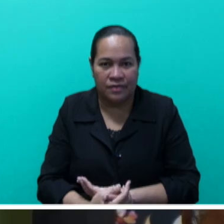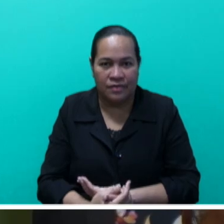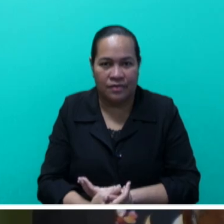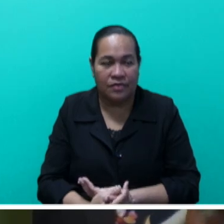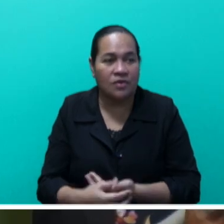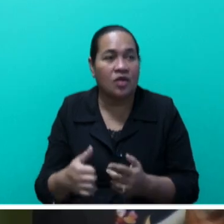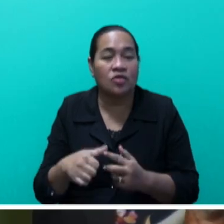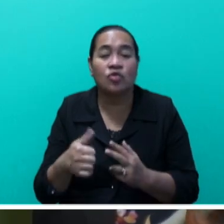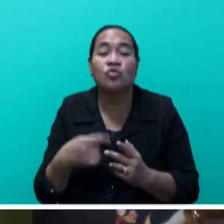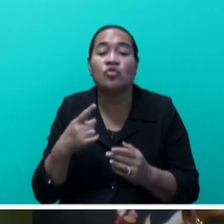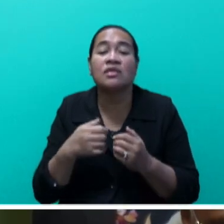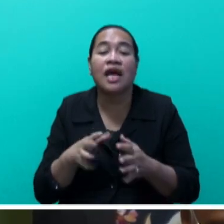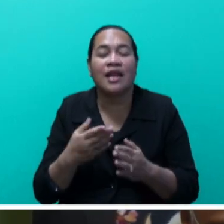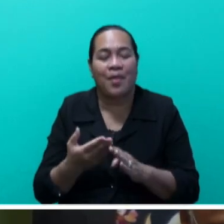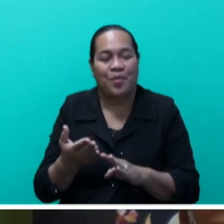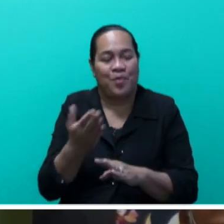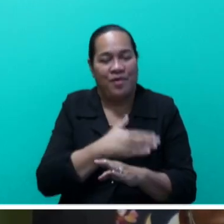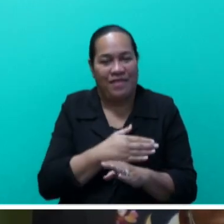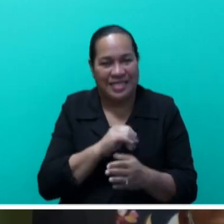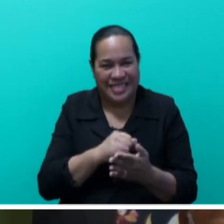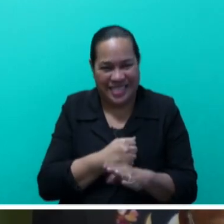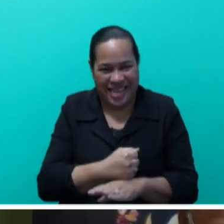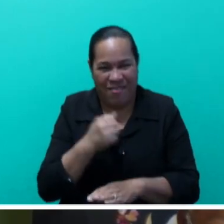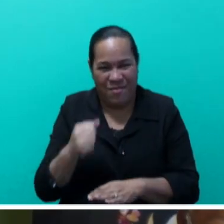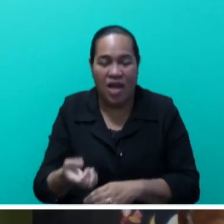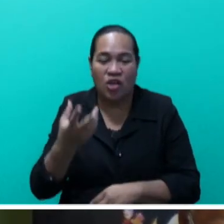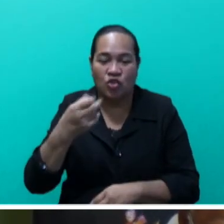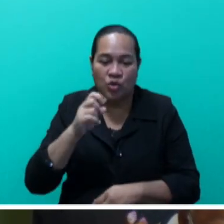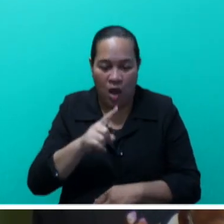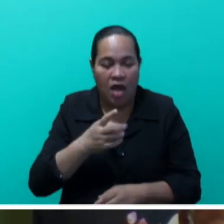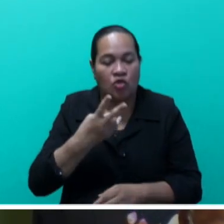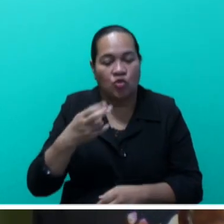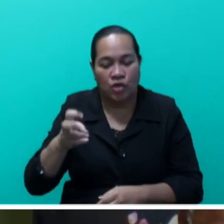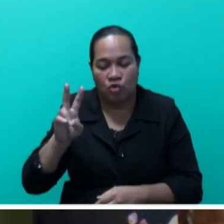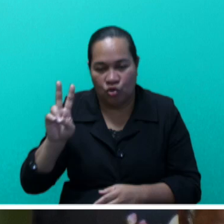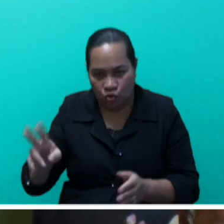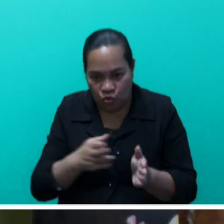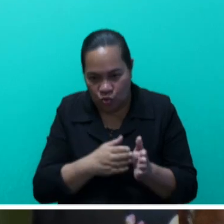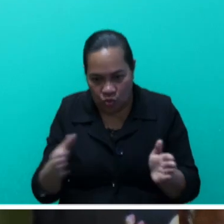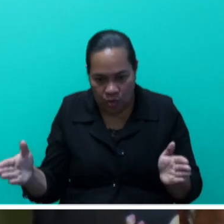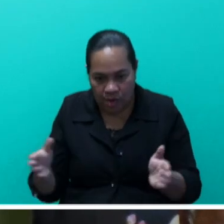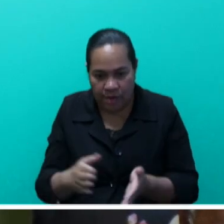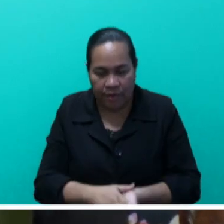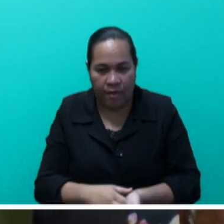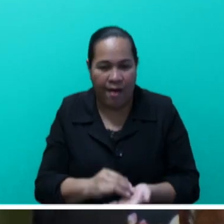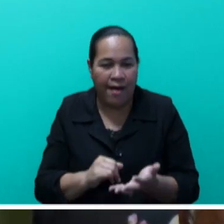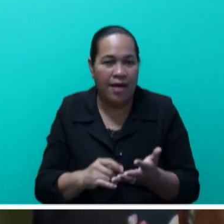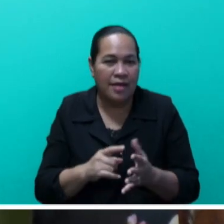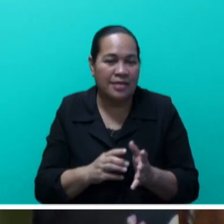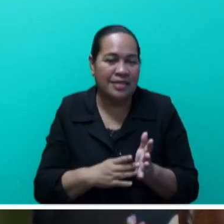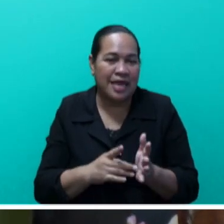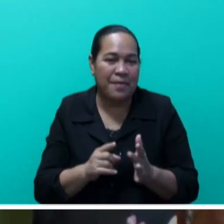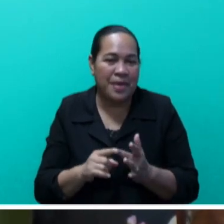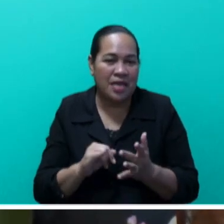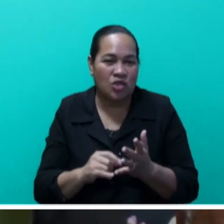by the previous government. In 2021, 2022, Mr. Samson Manoa